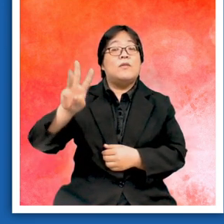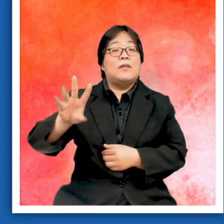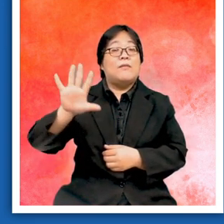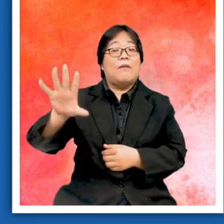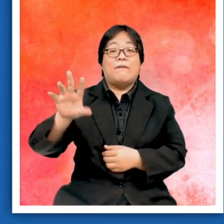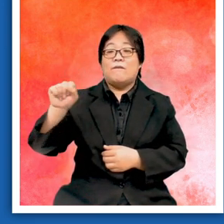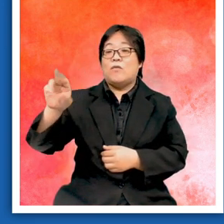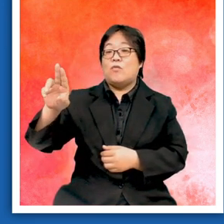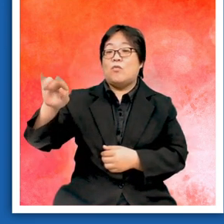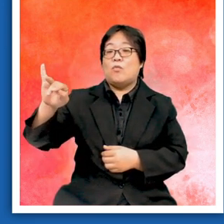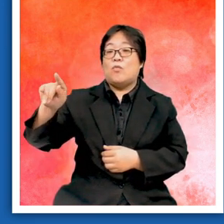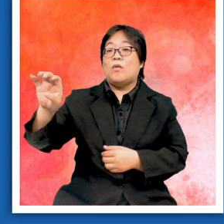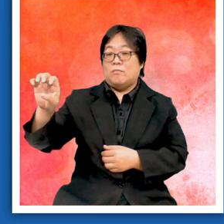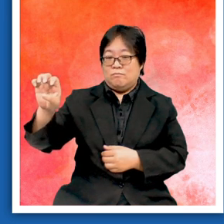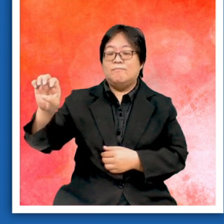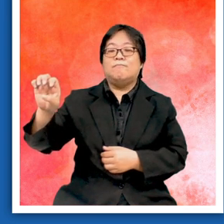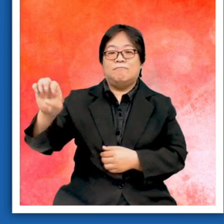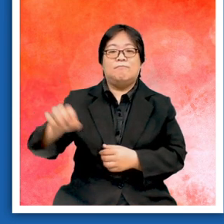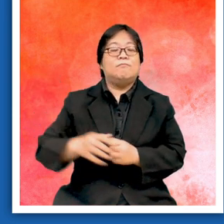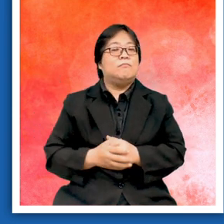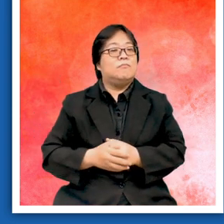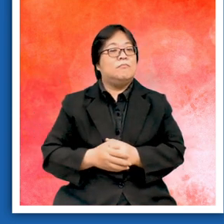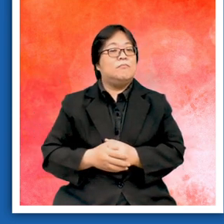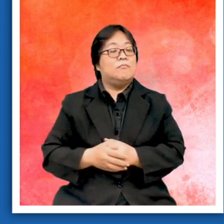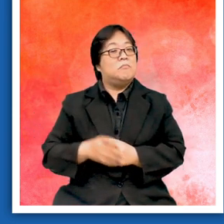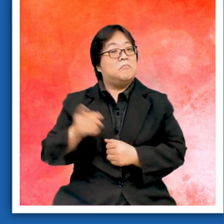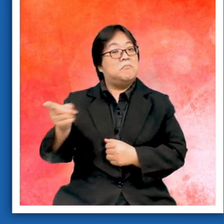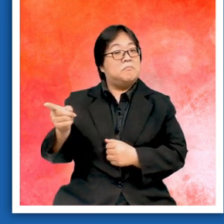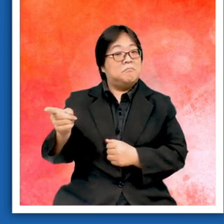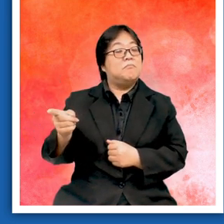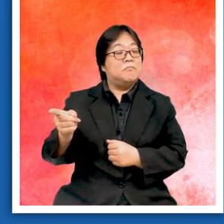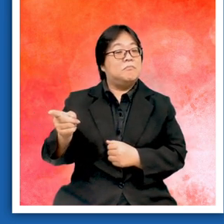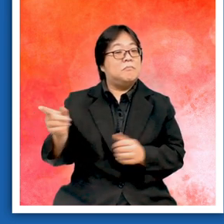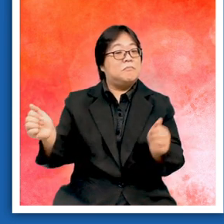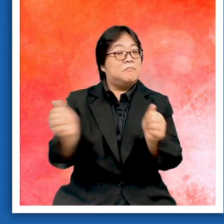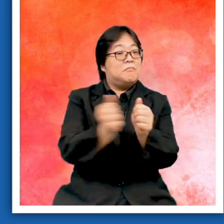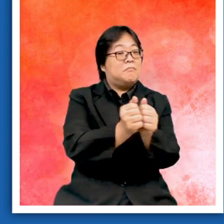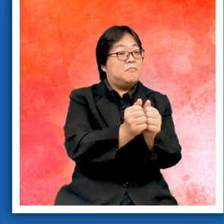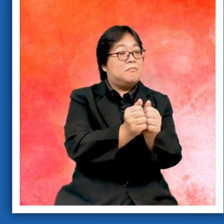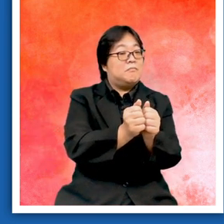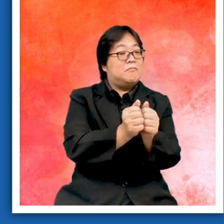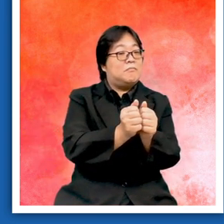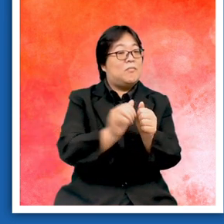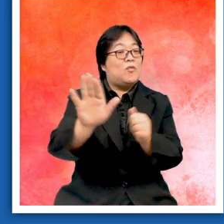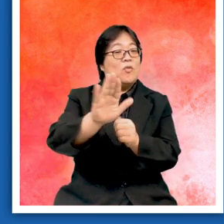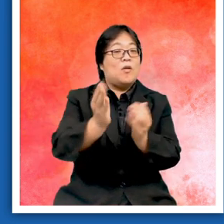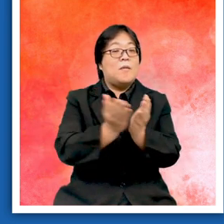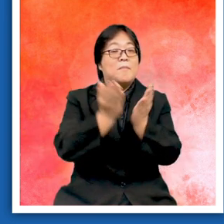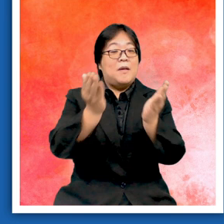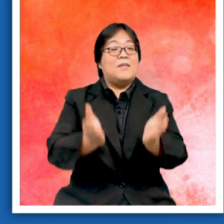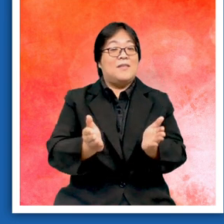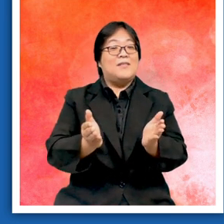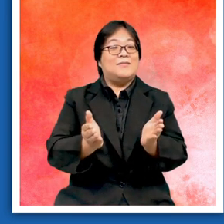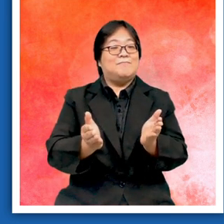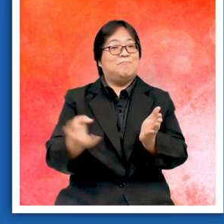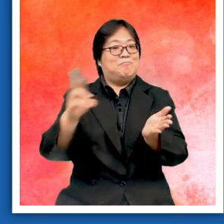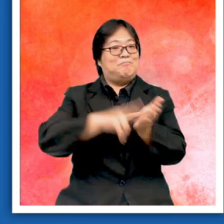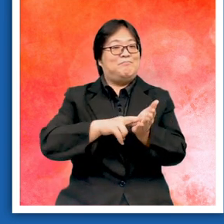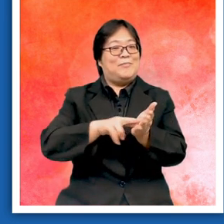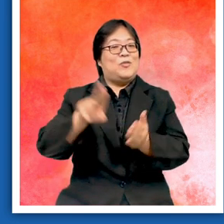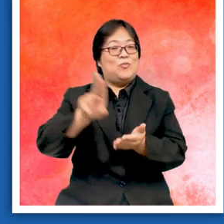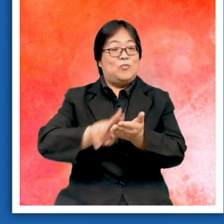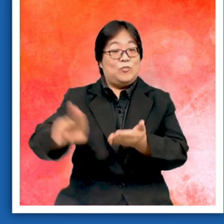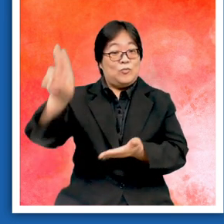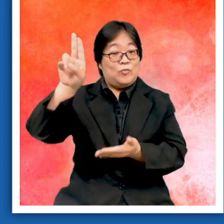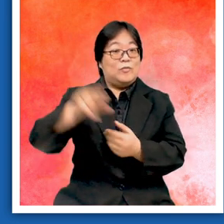suite, productivity suite, that comes with your studentship at the university.